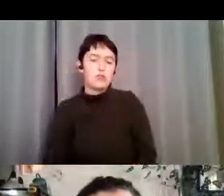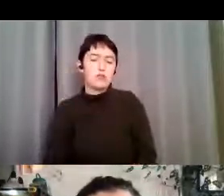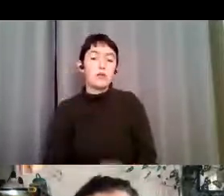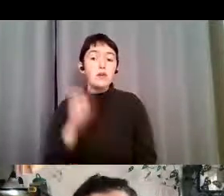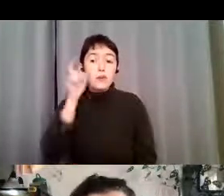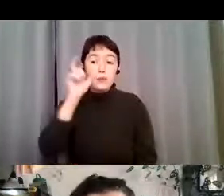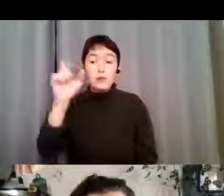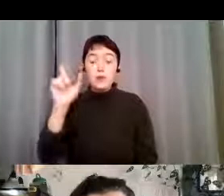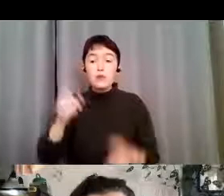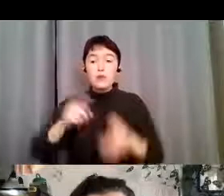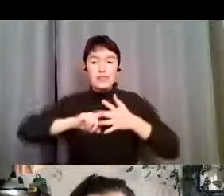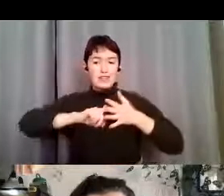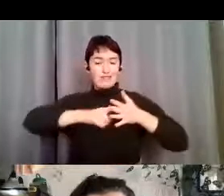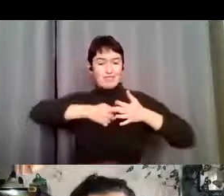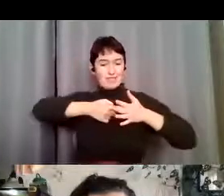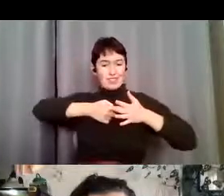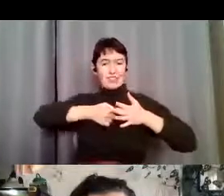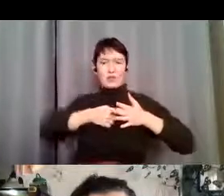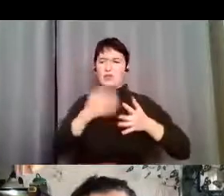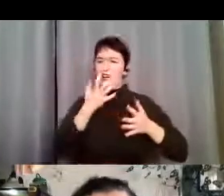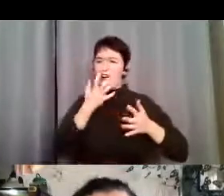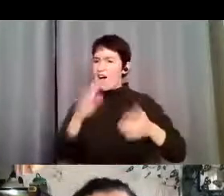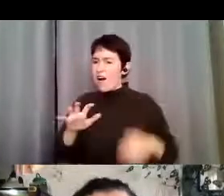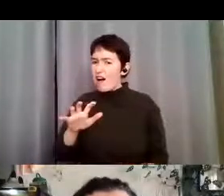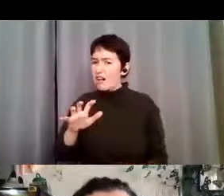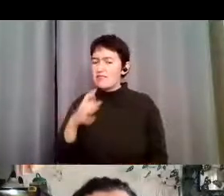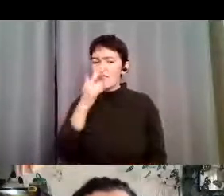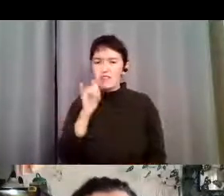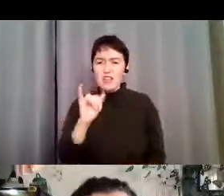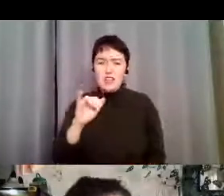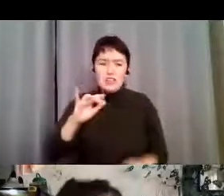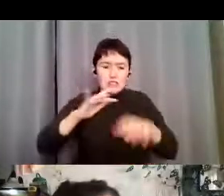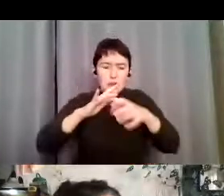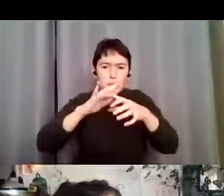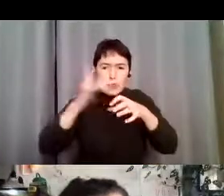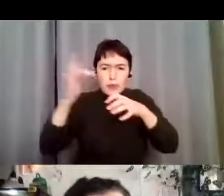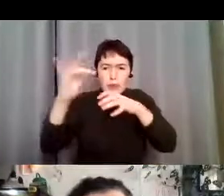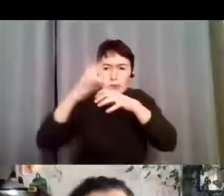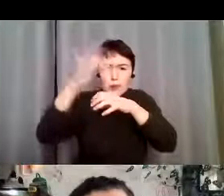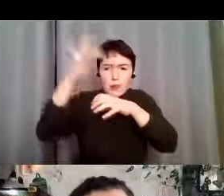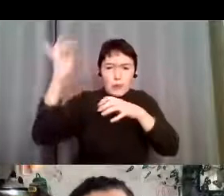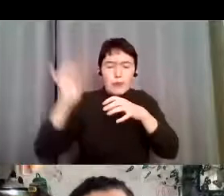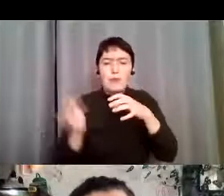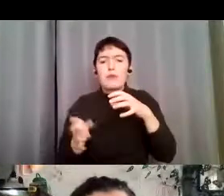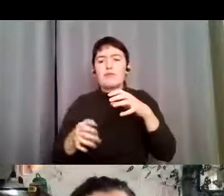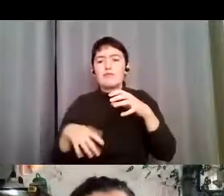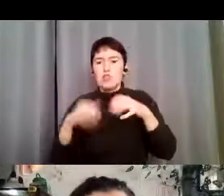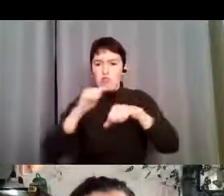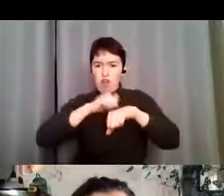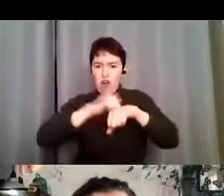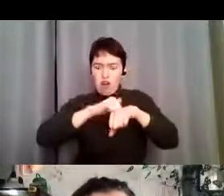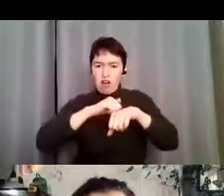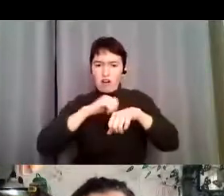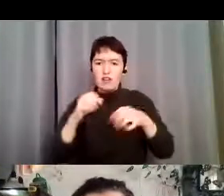we think it was really hot, and that's why it looks like this big glowing chunk of rock in this video, because of all of that